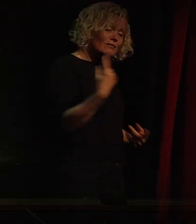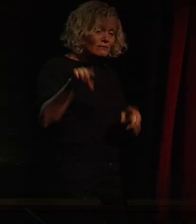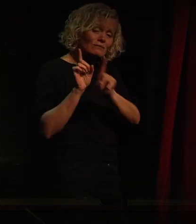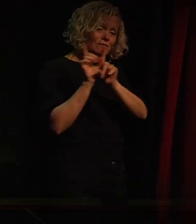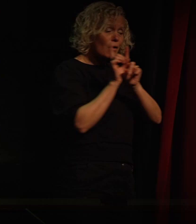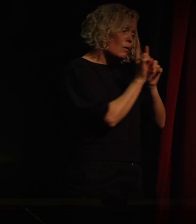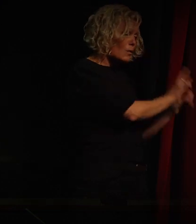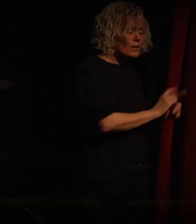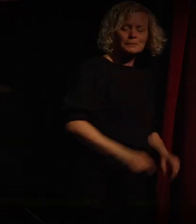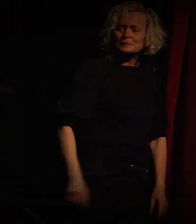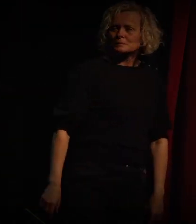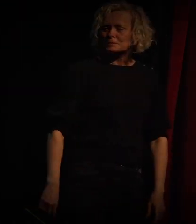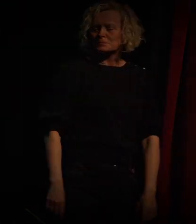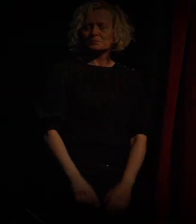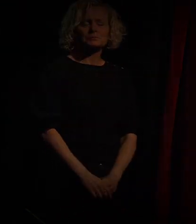us.